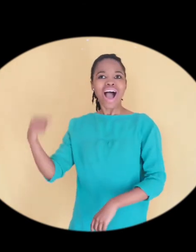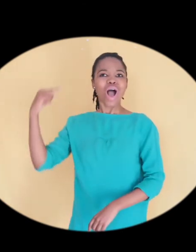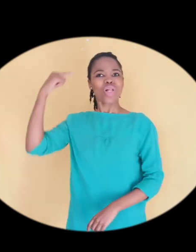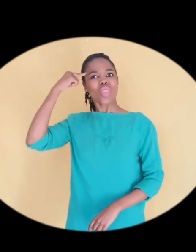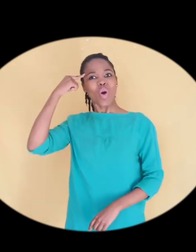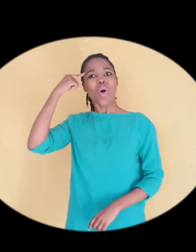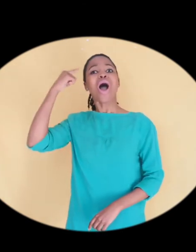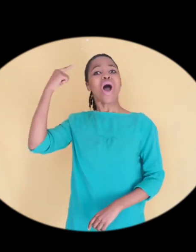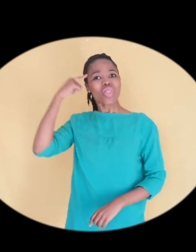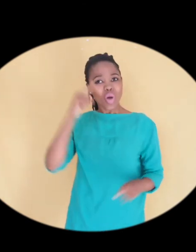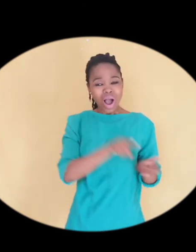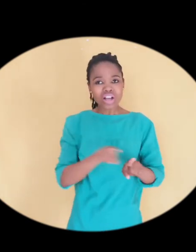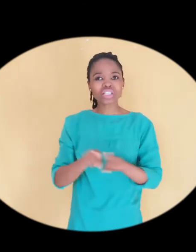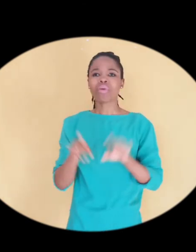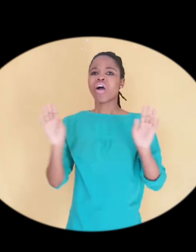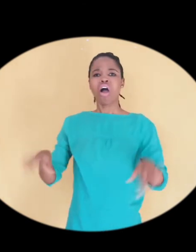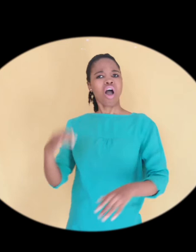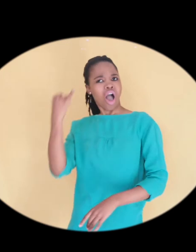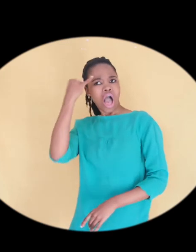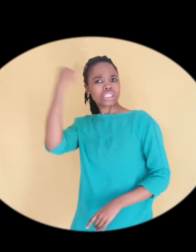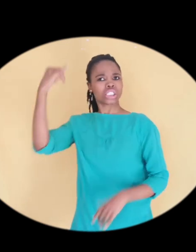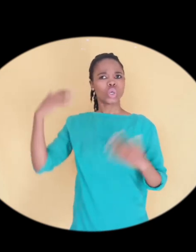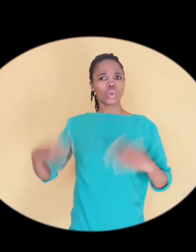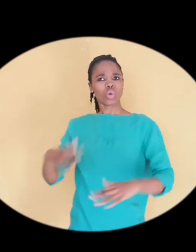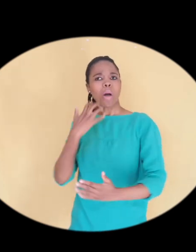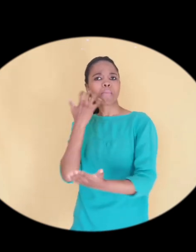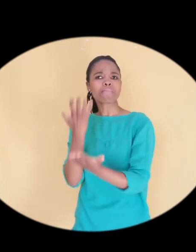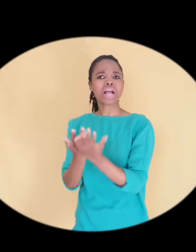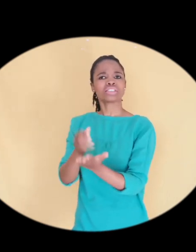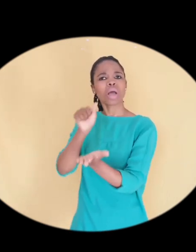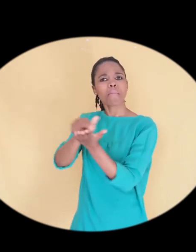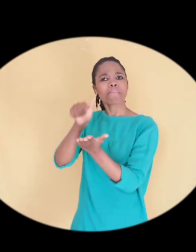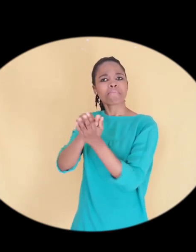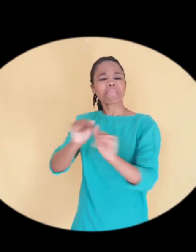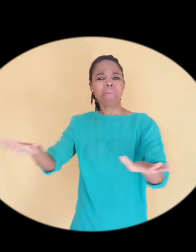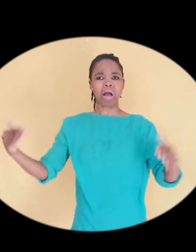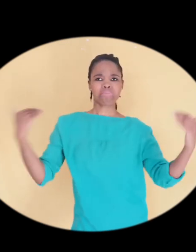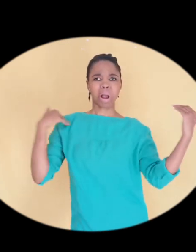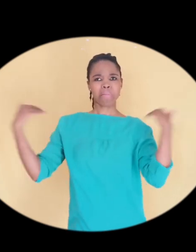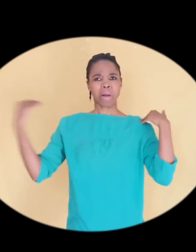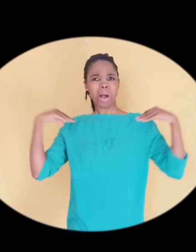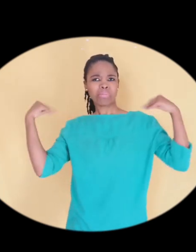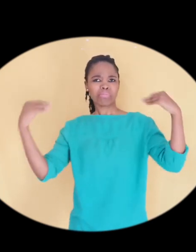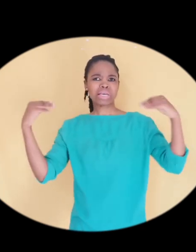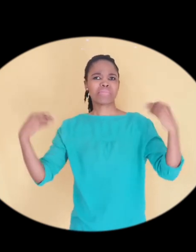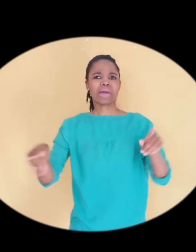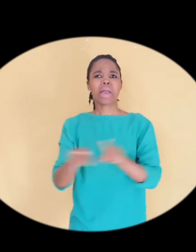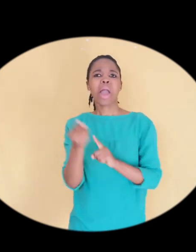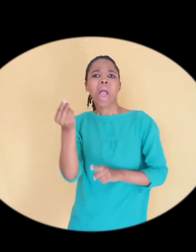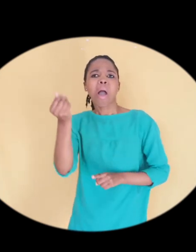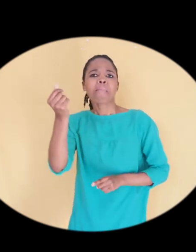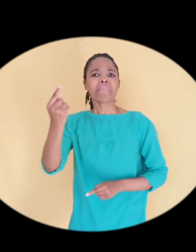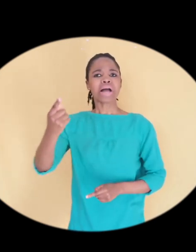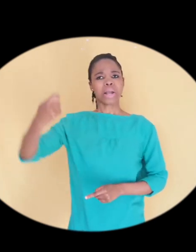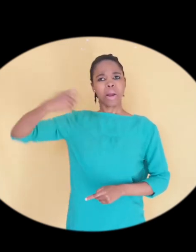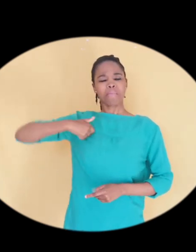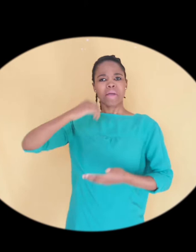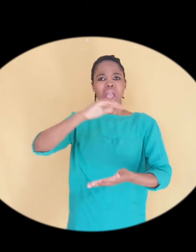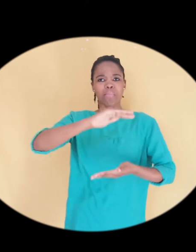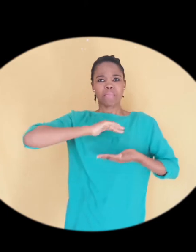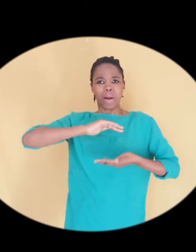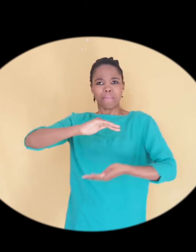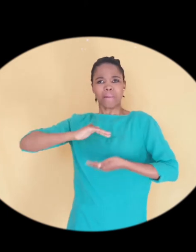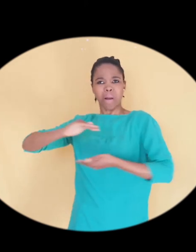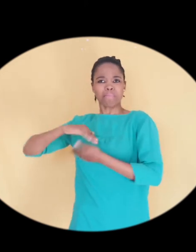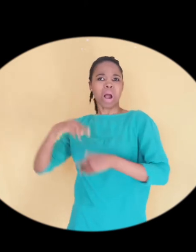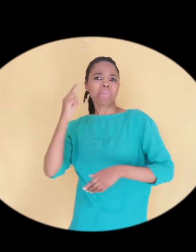all thought. I was going to write this amazing book. It was going to get published. Publishers were going to fight over me. I was going to get royalties. It was going